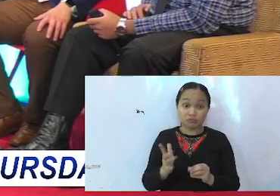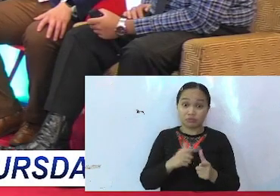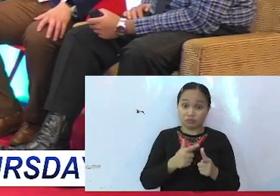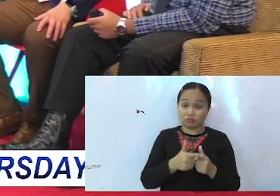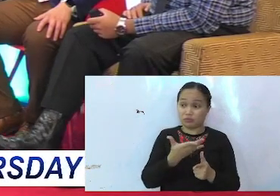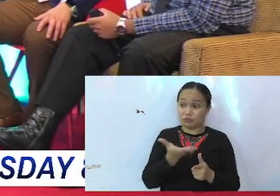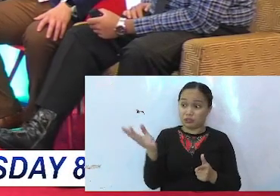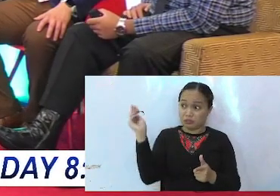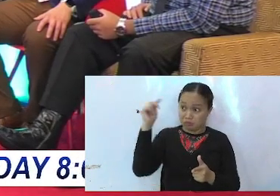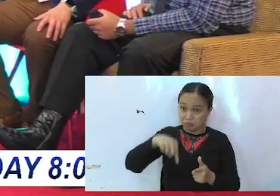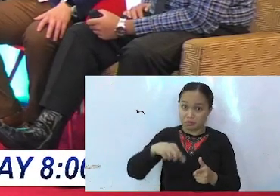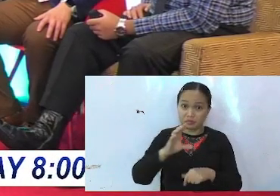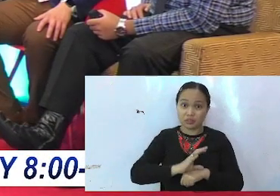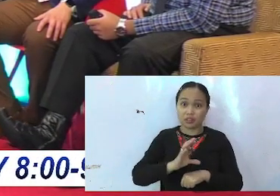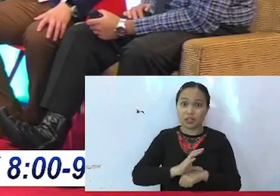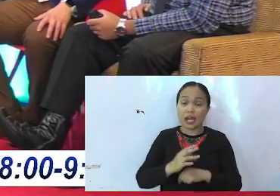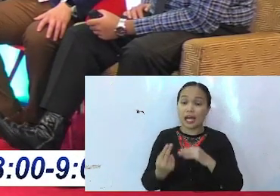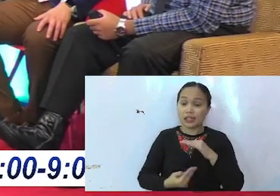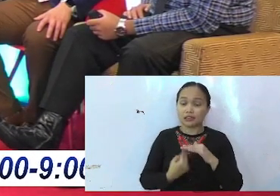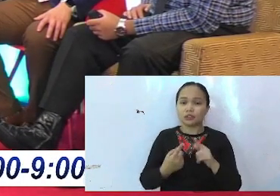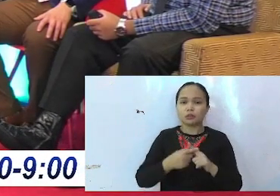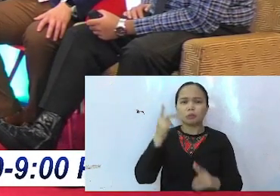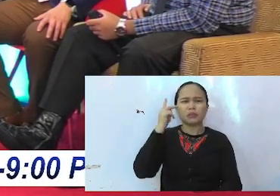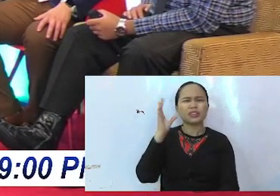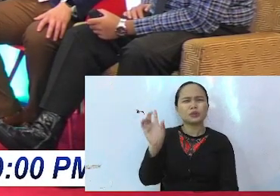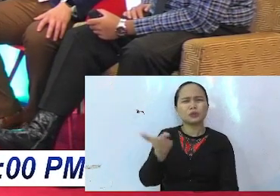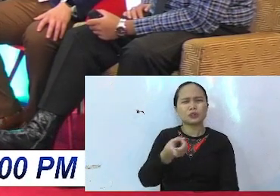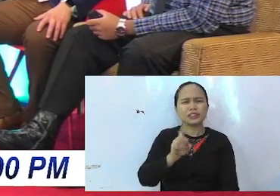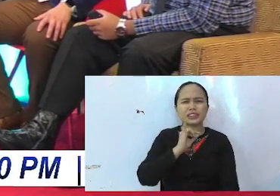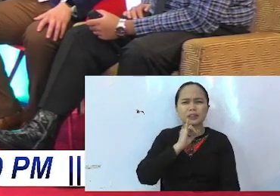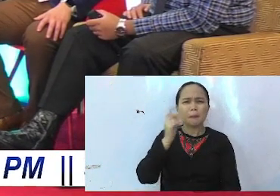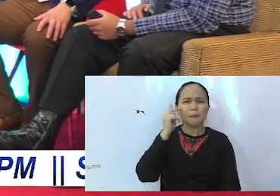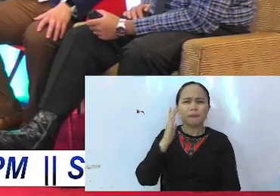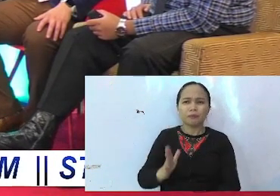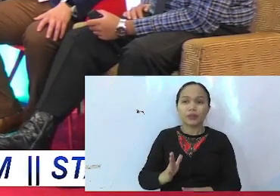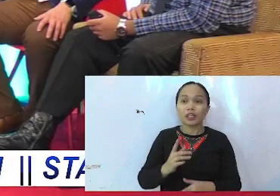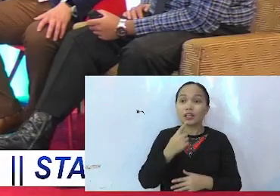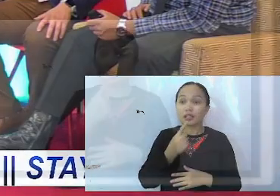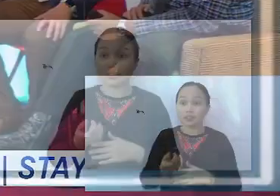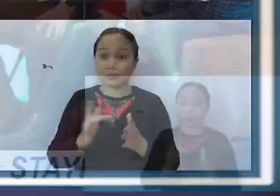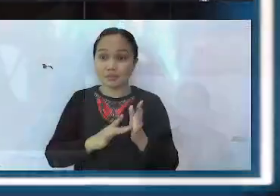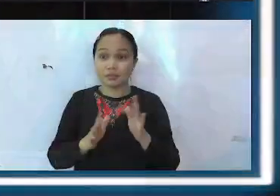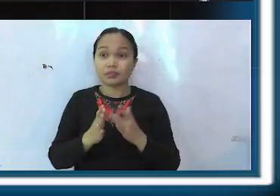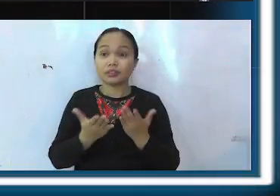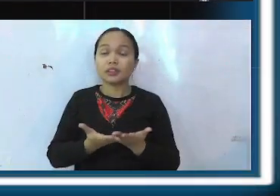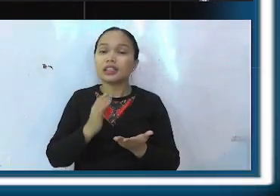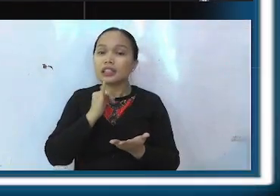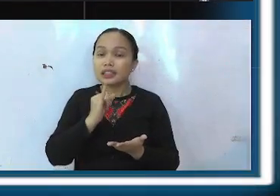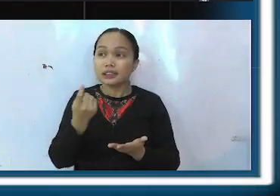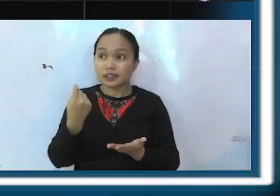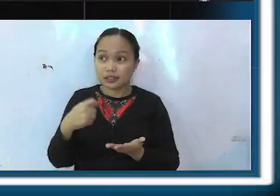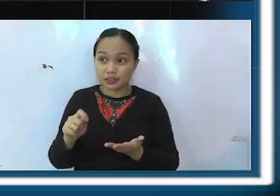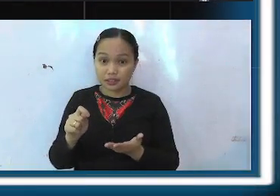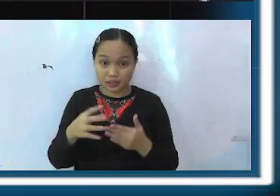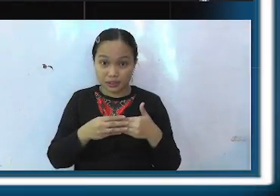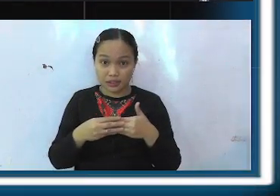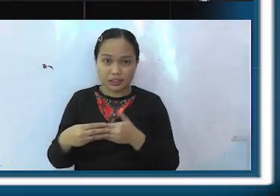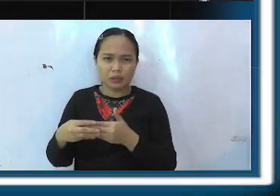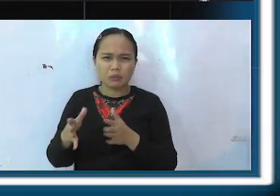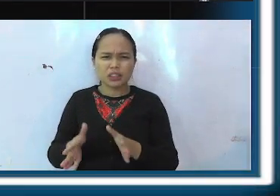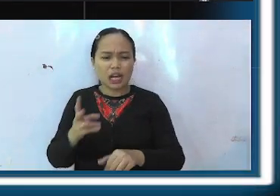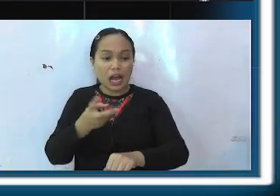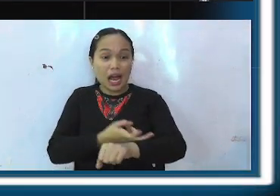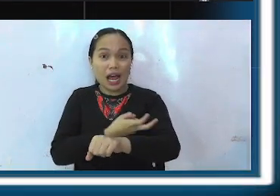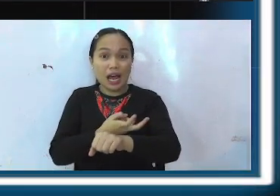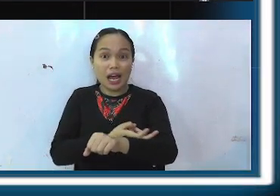serving God underneath the man of God. Now, what is a pastor? A pastor, the Bible tells us, is an under-shepherd. What does a